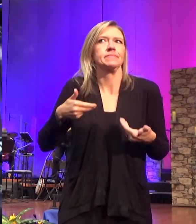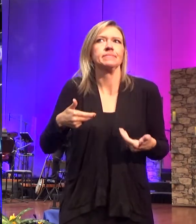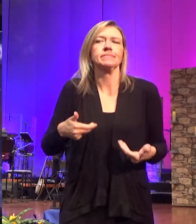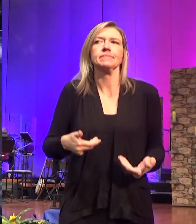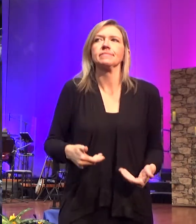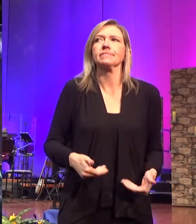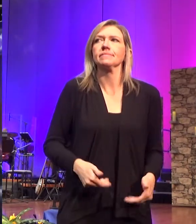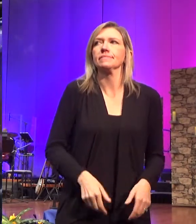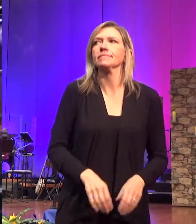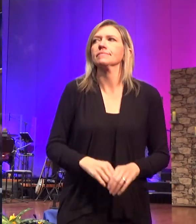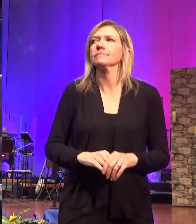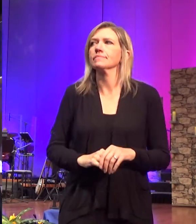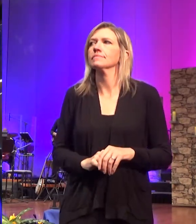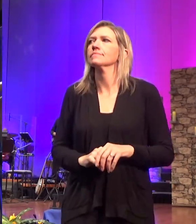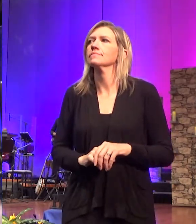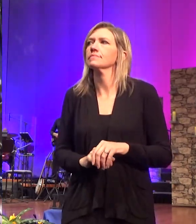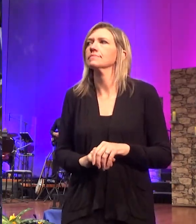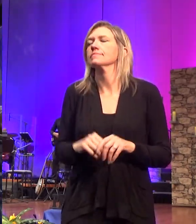am.